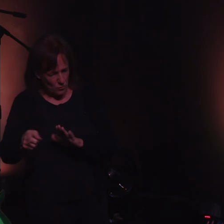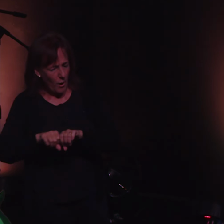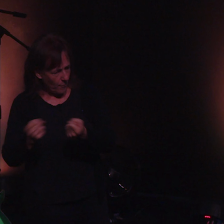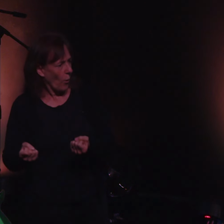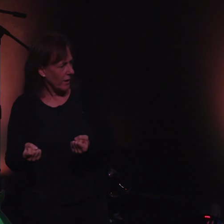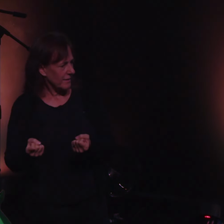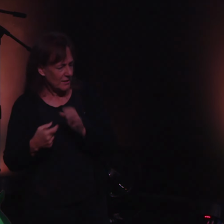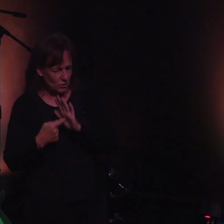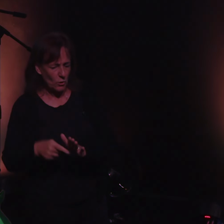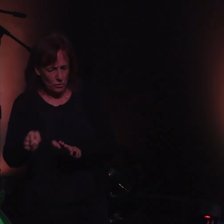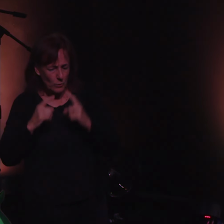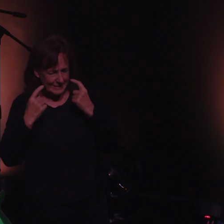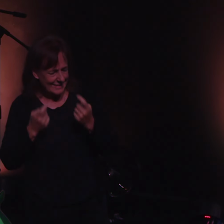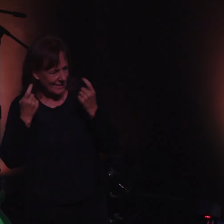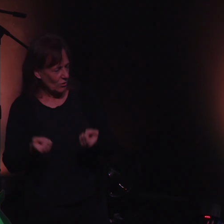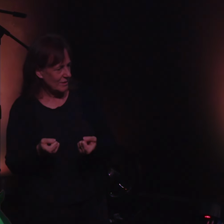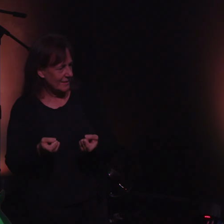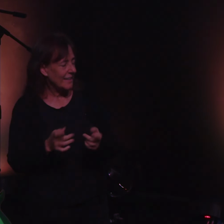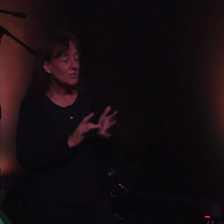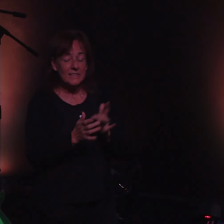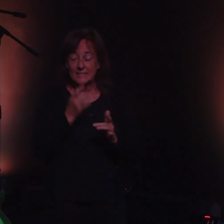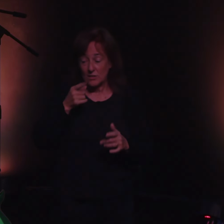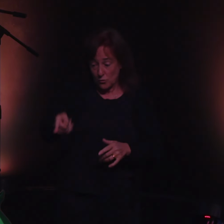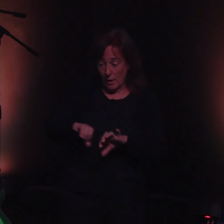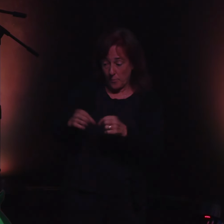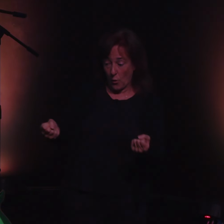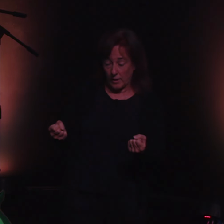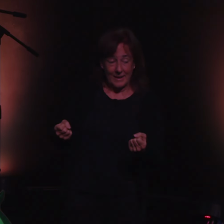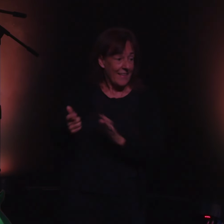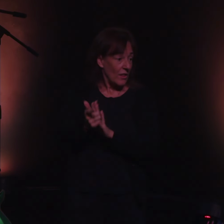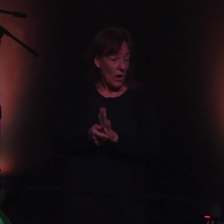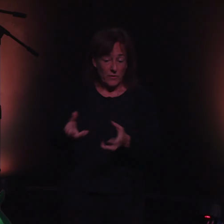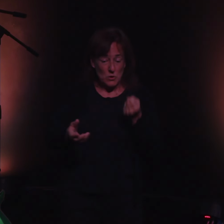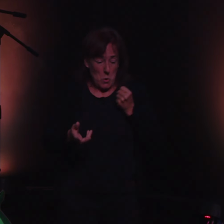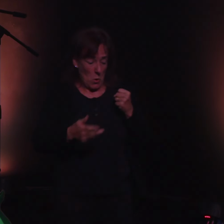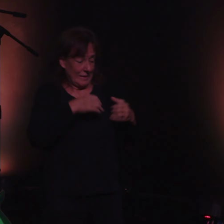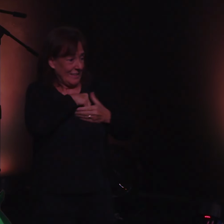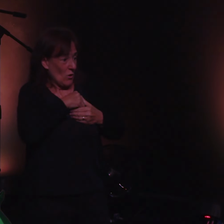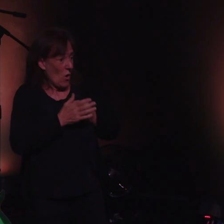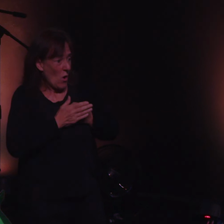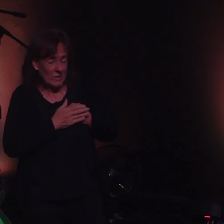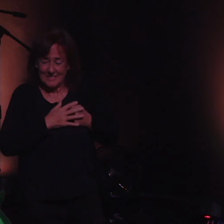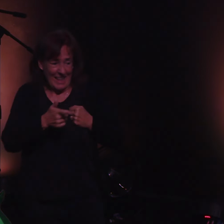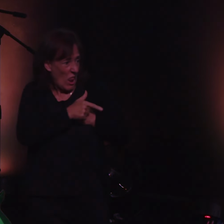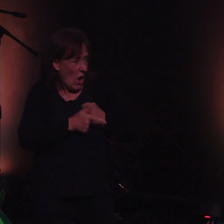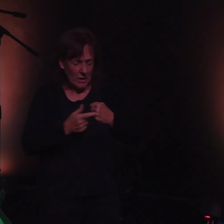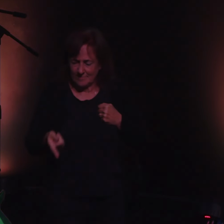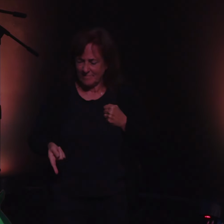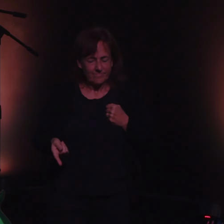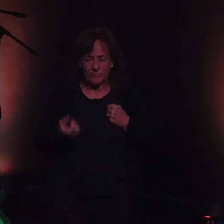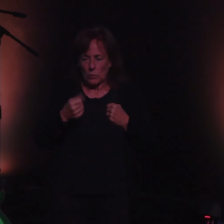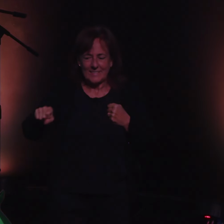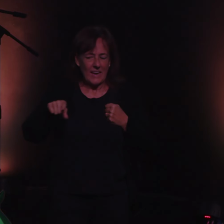showed them that they had sinned. And Jesus says, hey, you're broken, and the law that you hold so dearly to, it